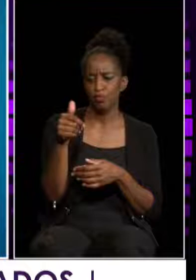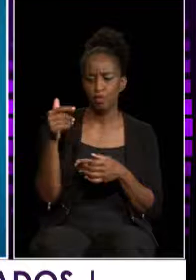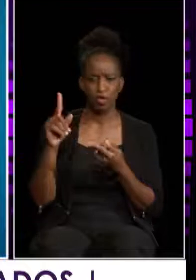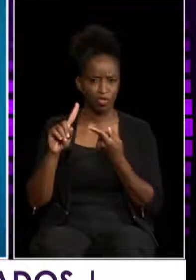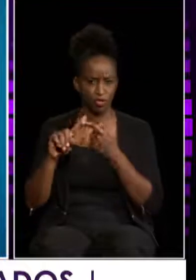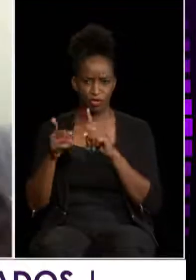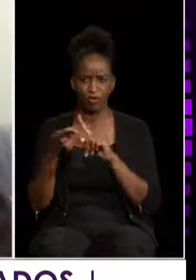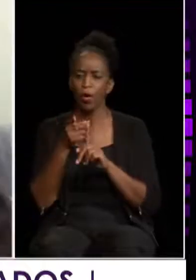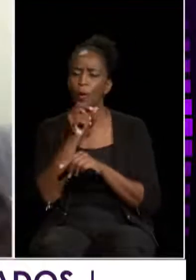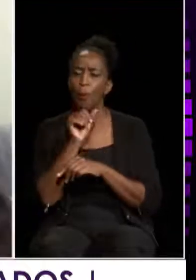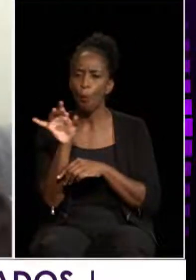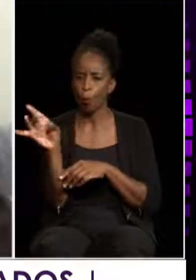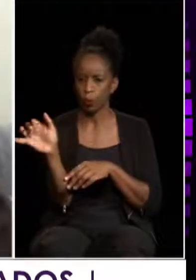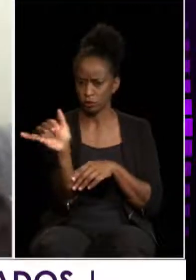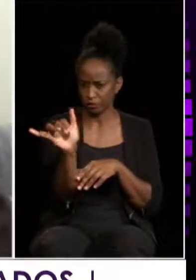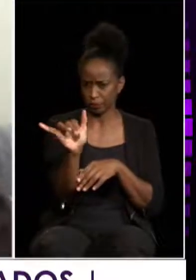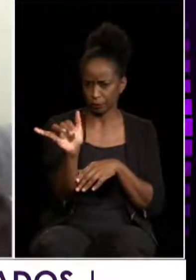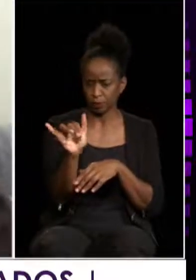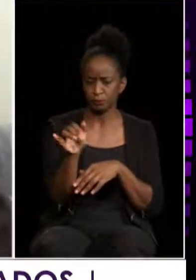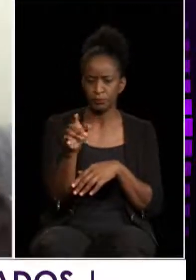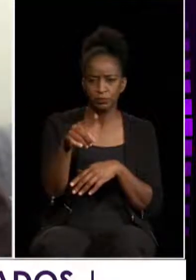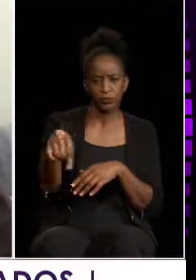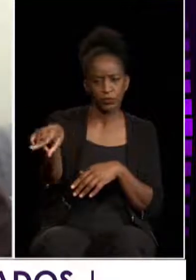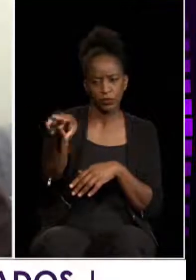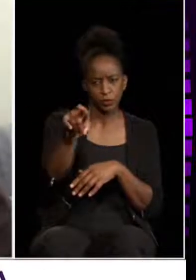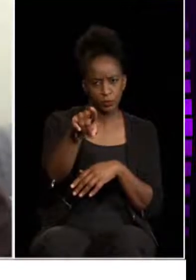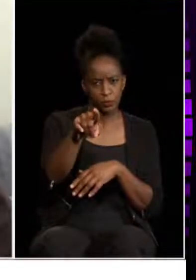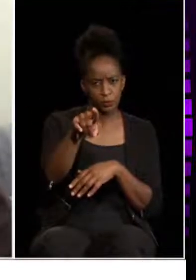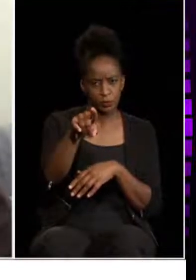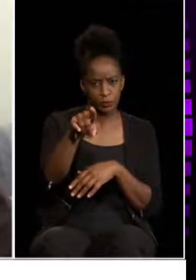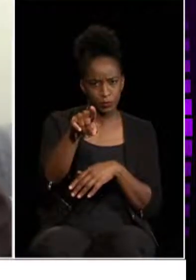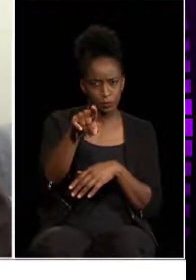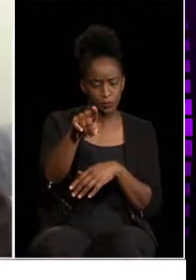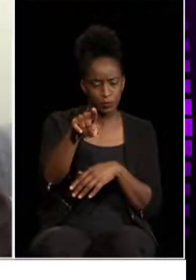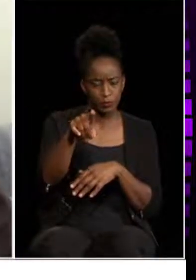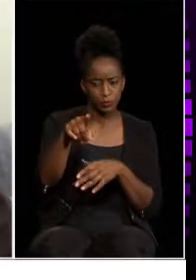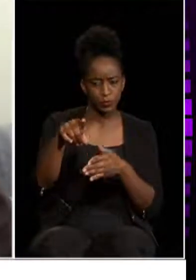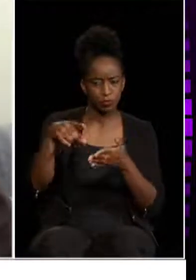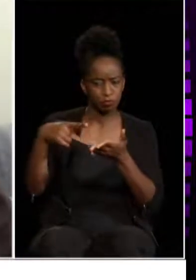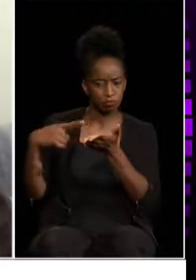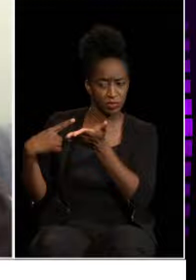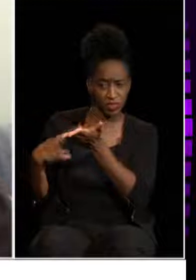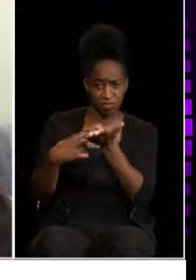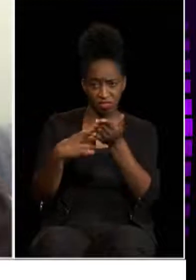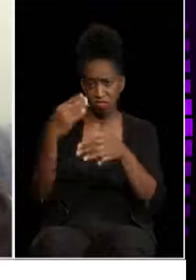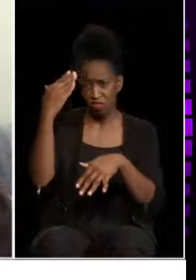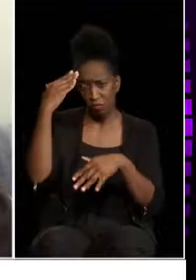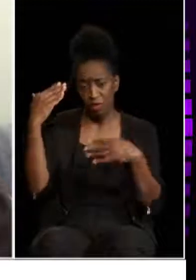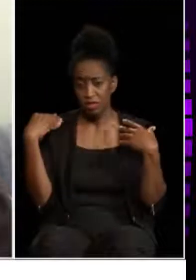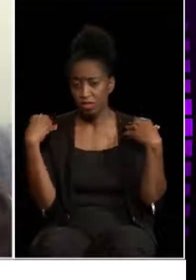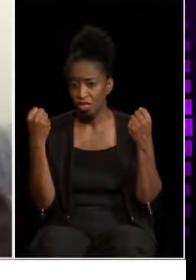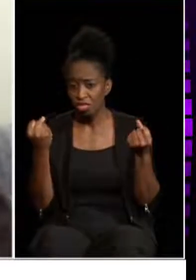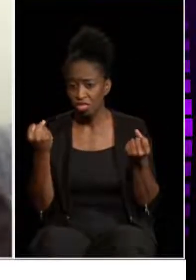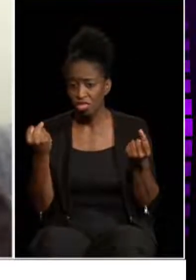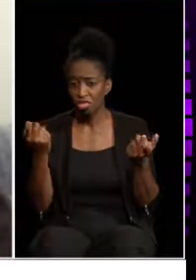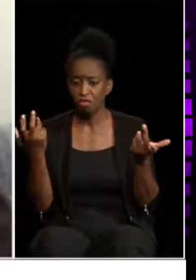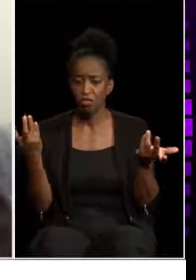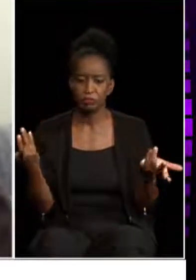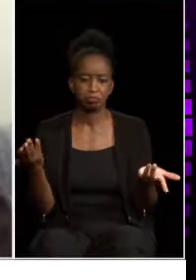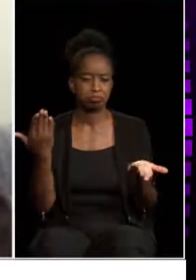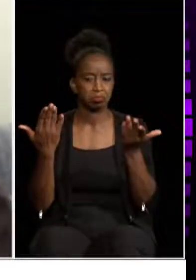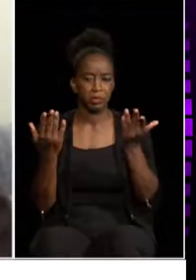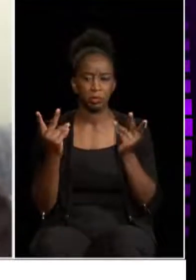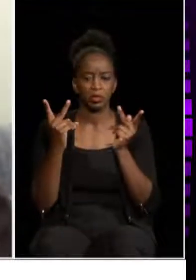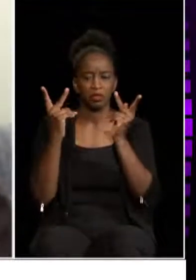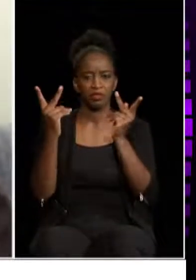mental health in terms of seeking measures to combat it, like going to therapy, going to a counselor, going to a